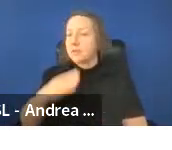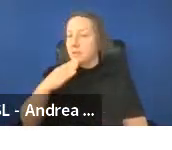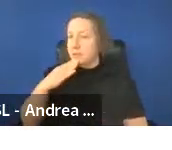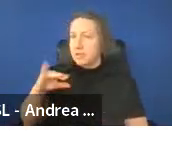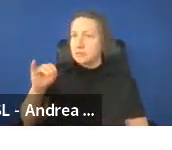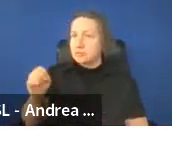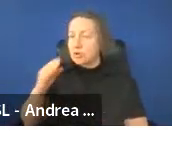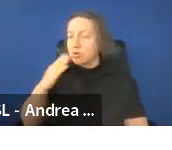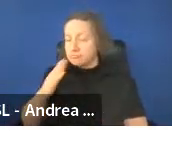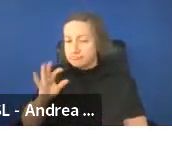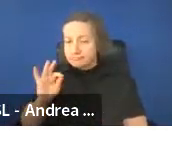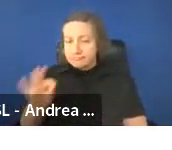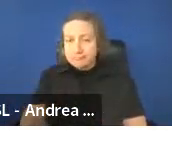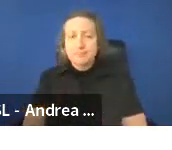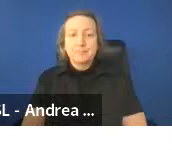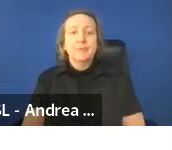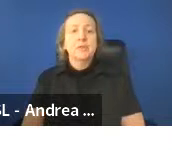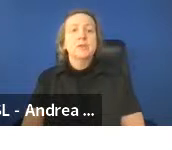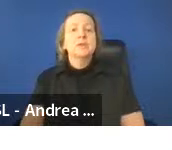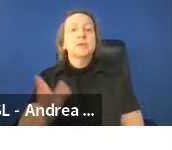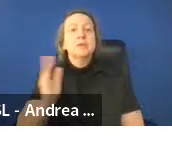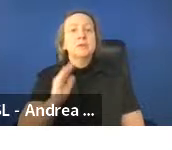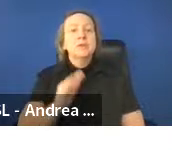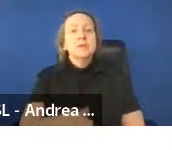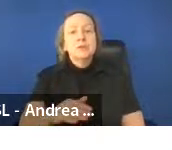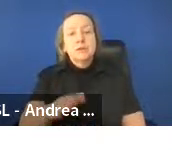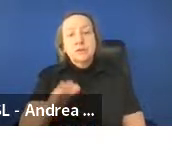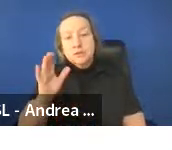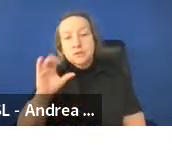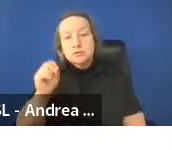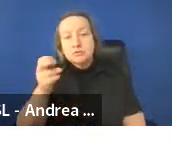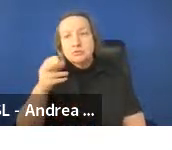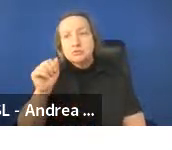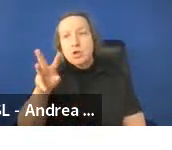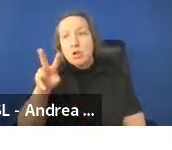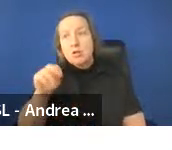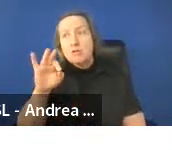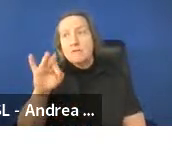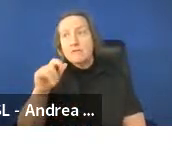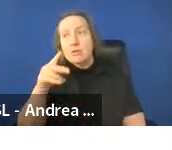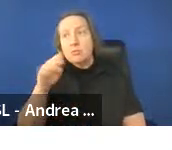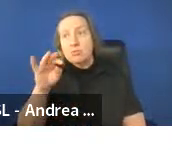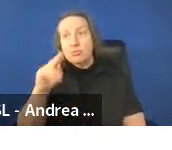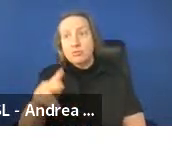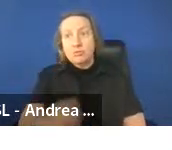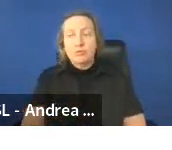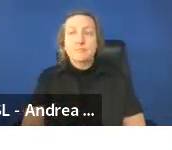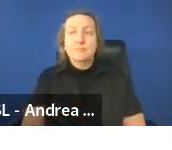Appreciate it. Next, we have Sean Philbrook.